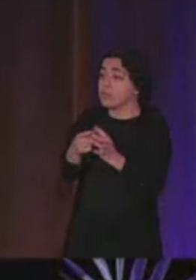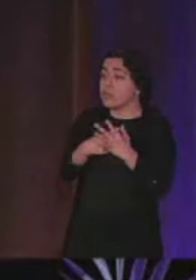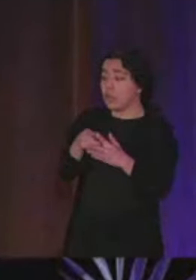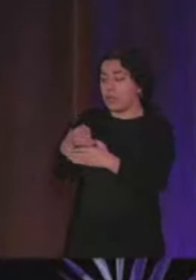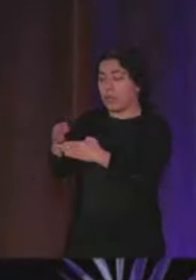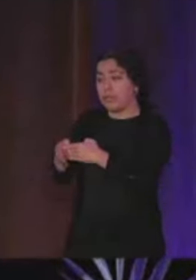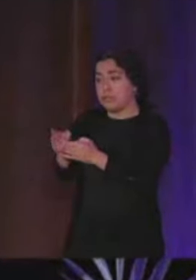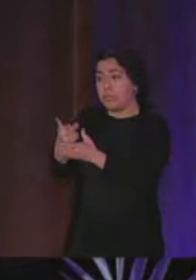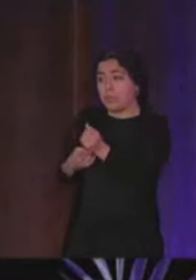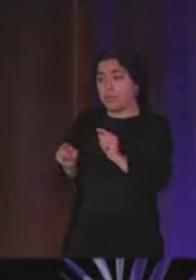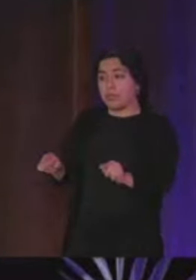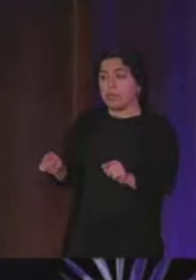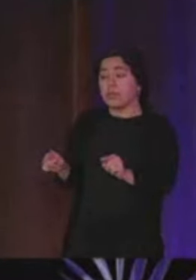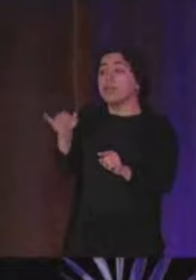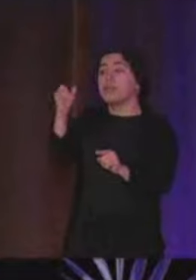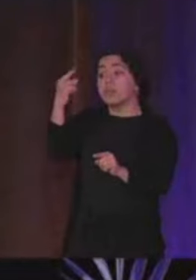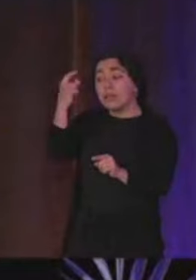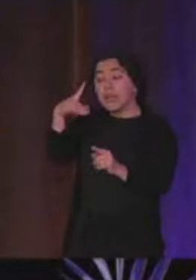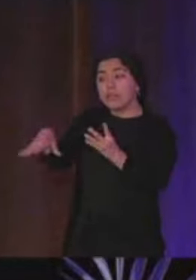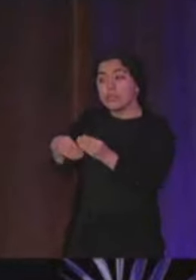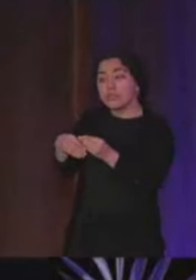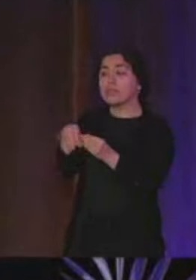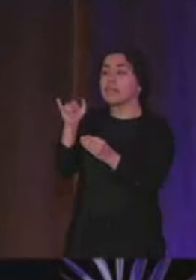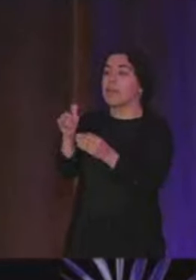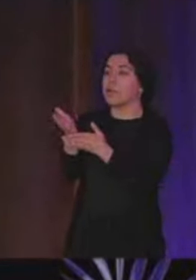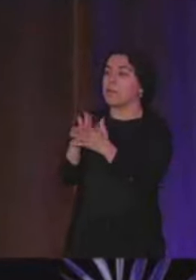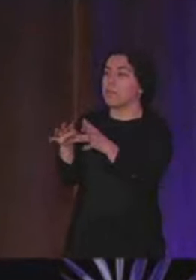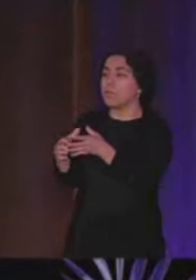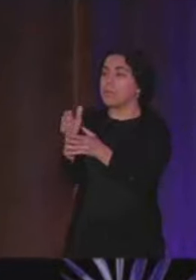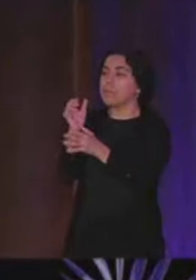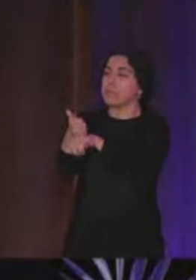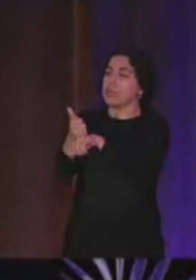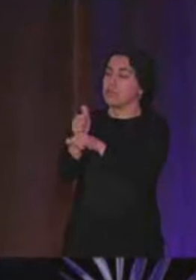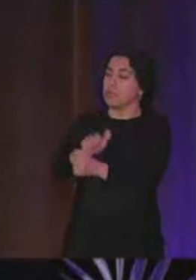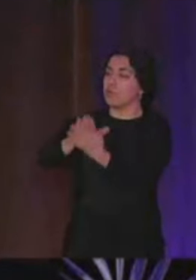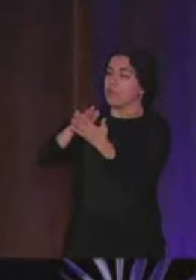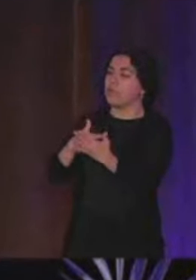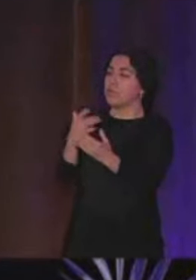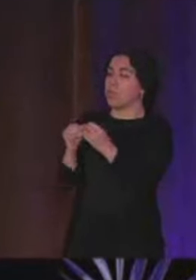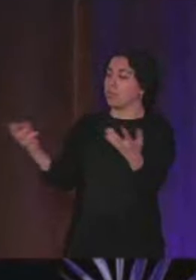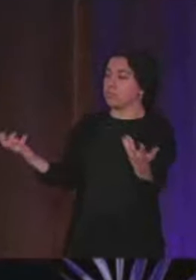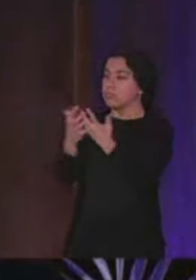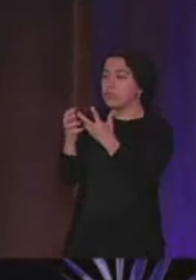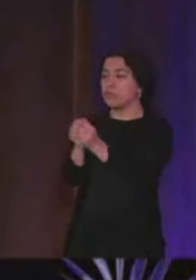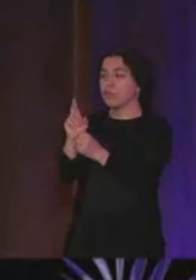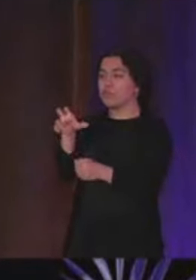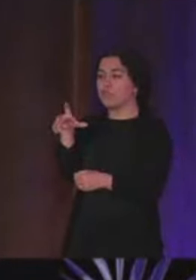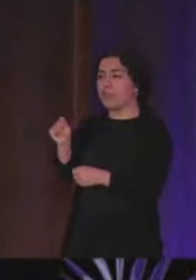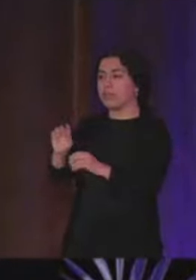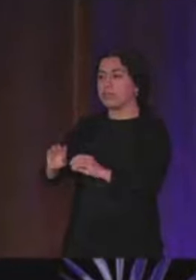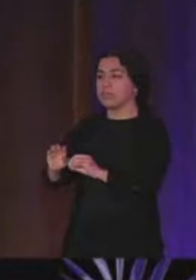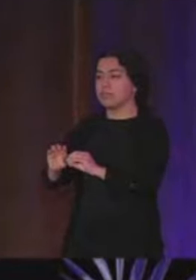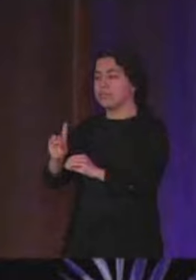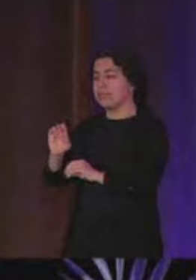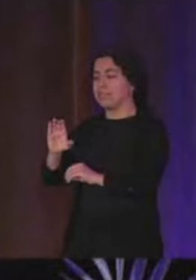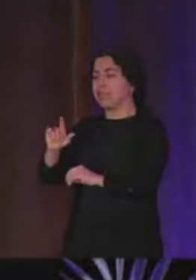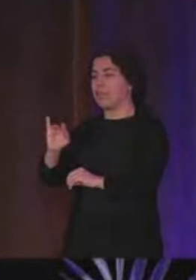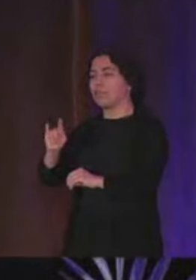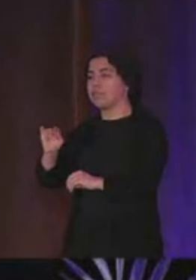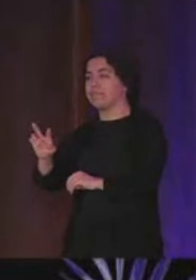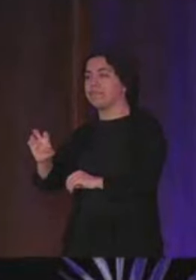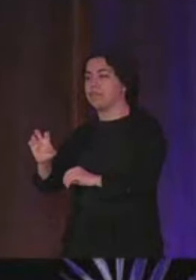end. Additionally, its component-based approach feels more aligned with React's declarative approach and pairs well